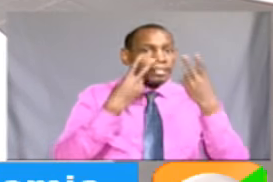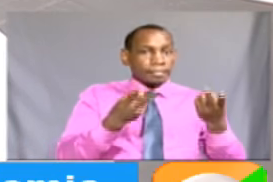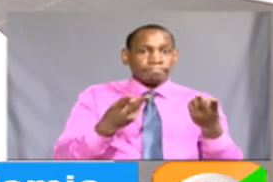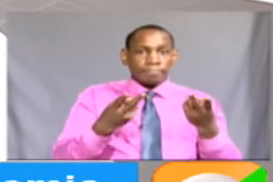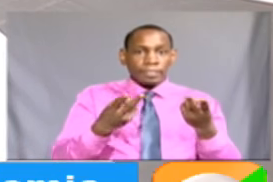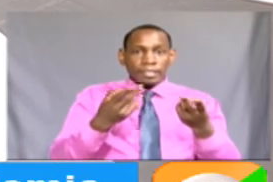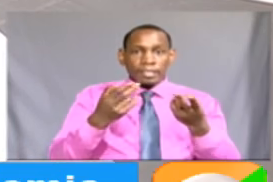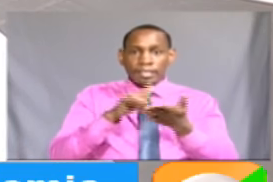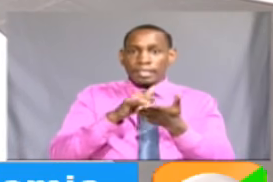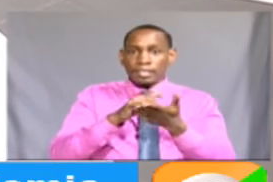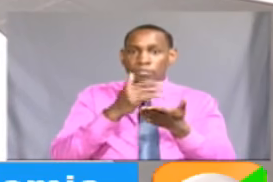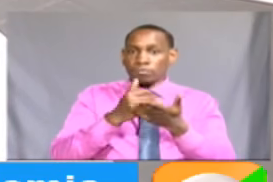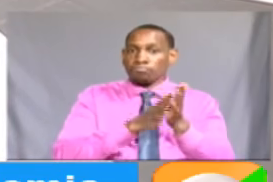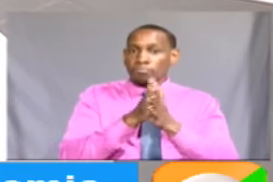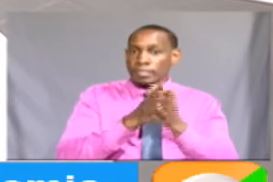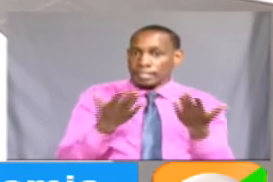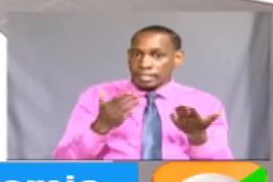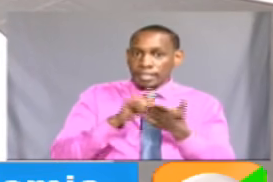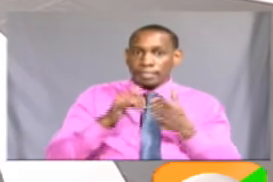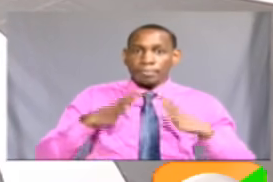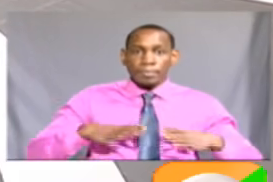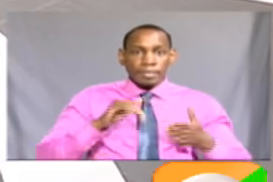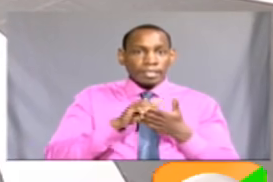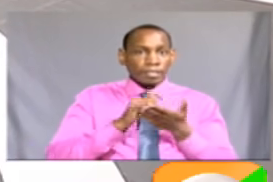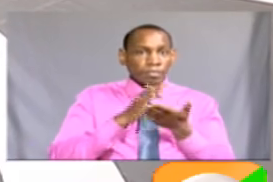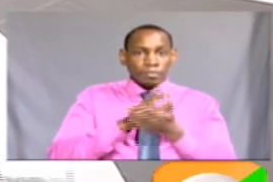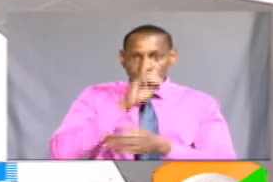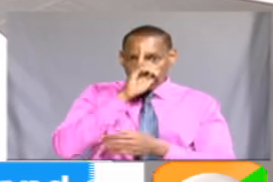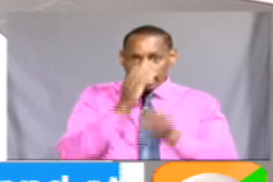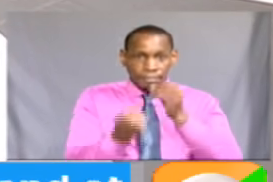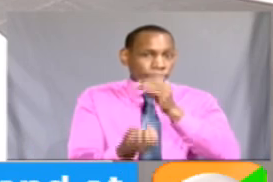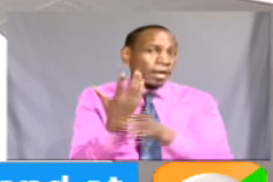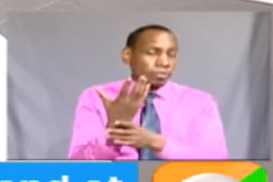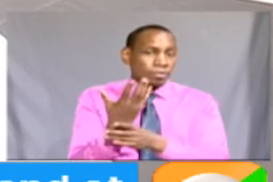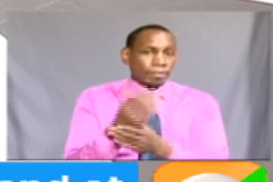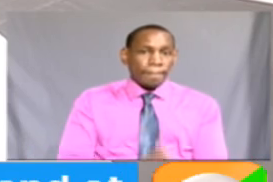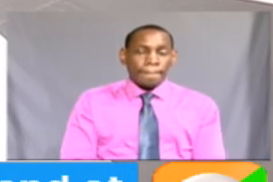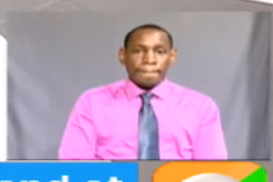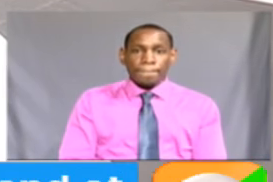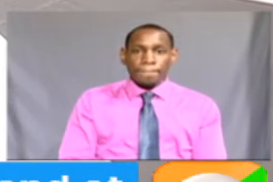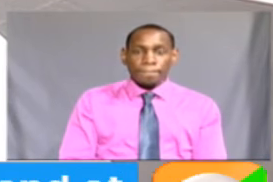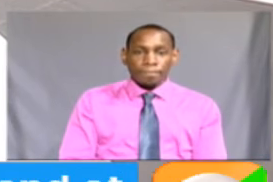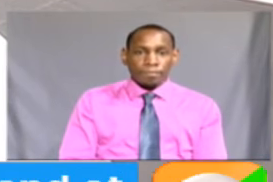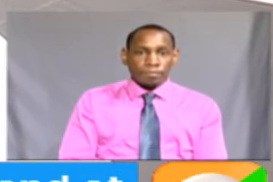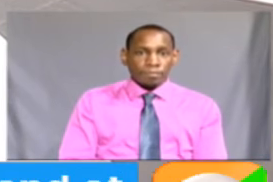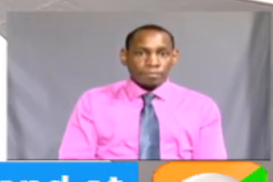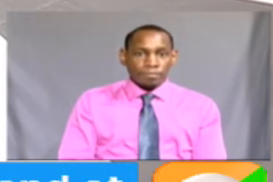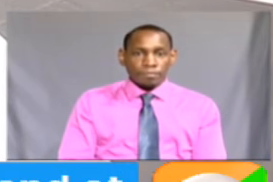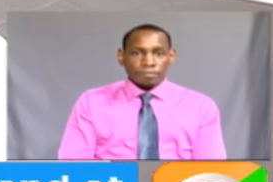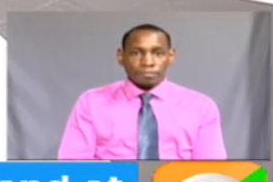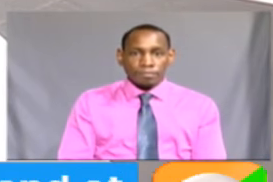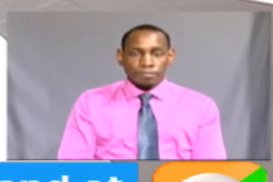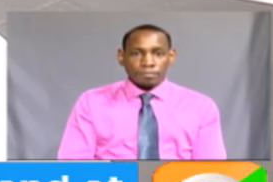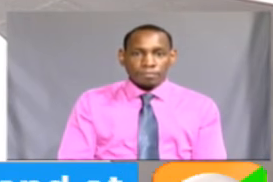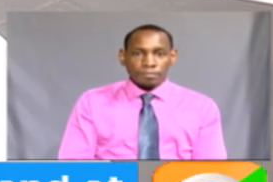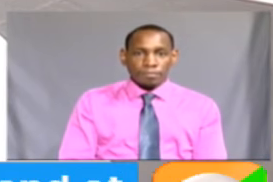air, which would be quite interesting. I mean, those would have to be very serious productions. We do productions. And we could have done it. We do productions. Yeah, we could have done quite it a few